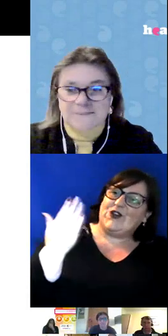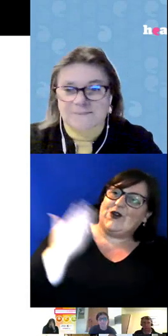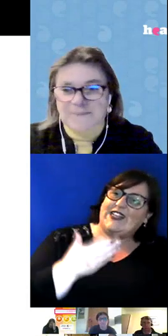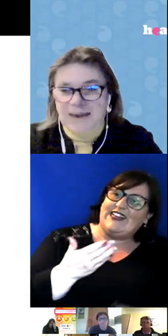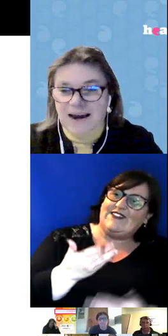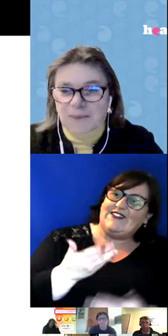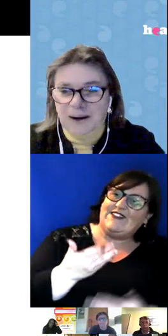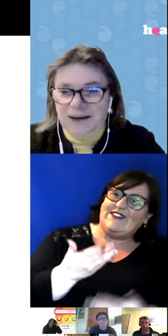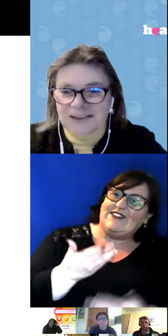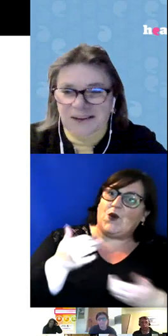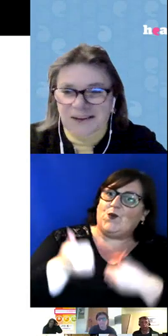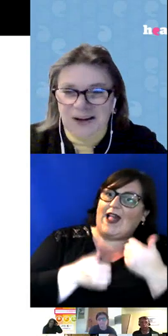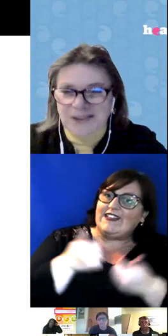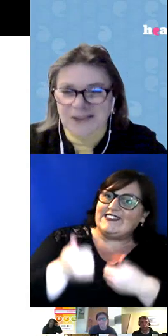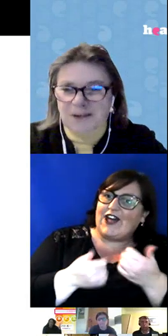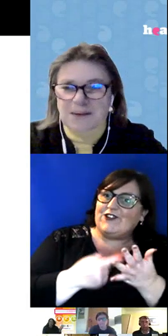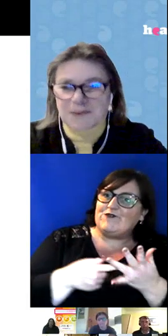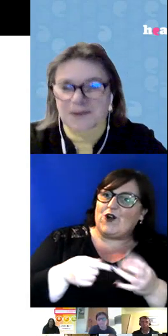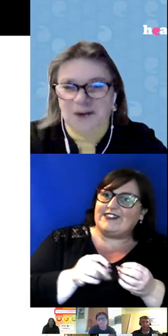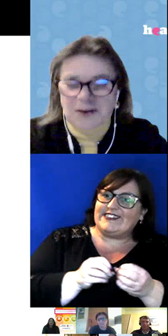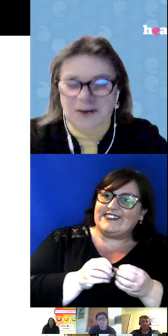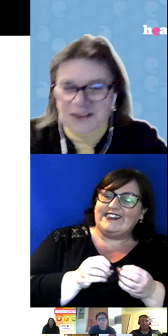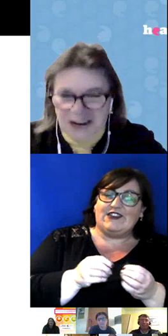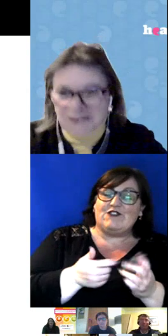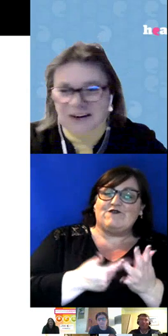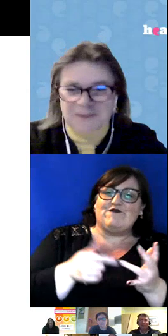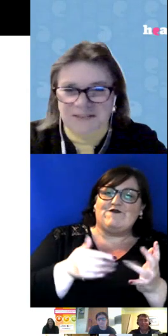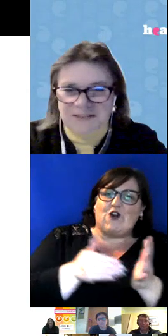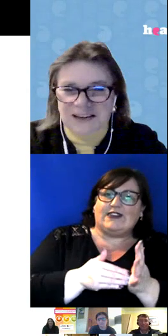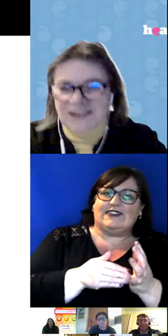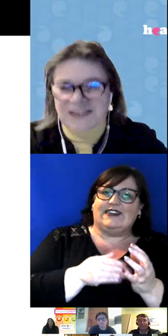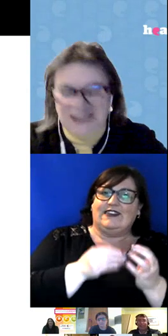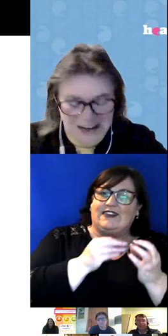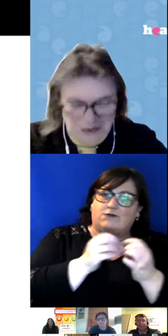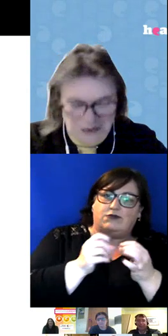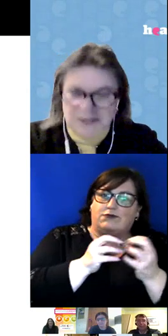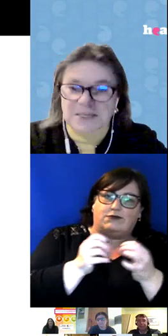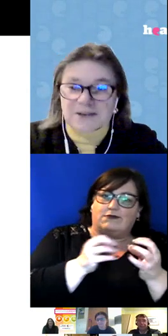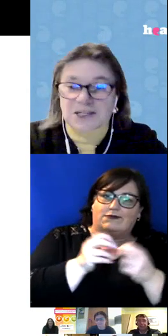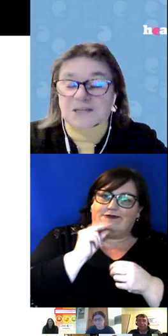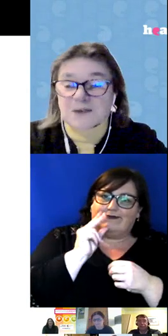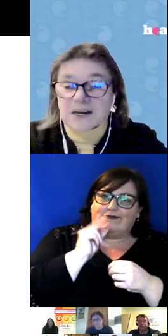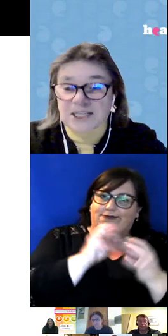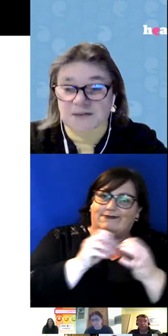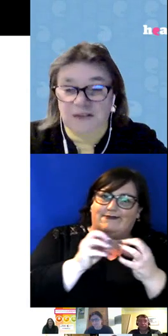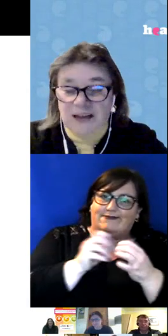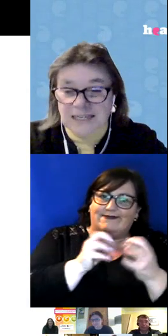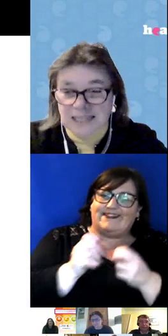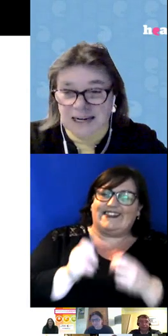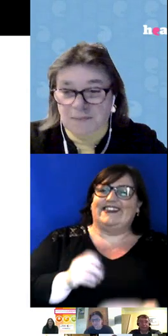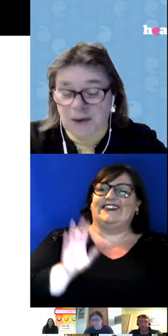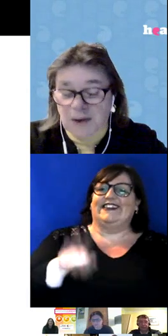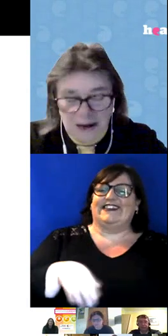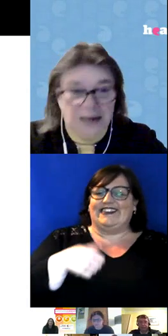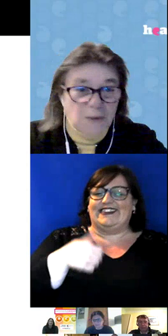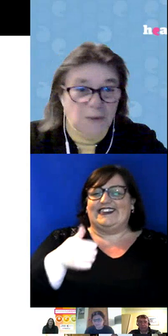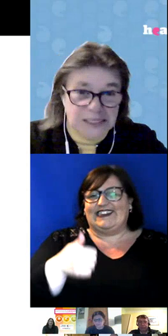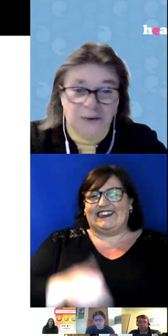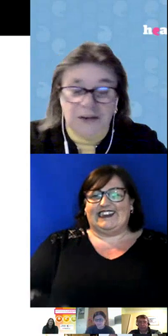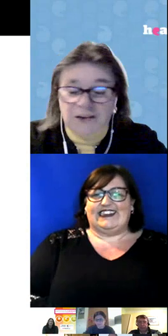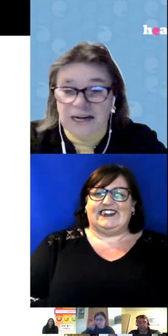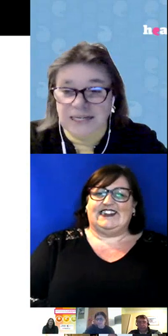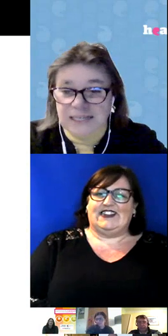Ros. Yeah, well, I can't tell people to stop using acronyms if I then use them. So just for that,